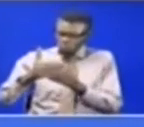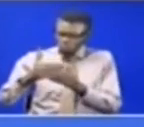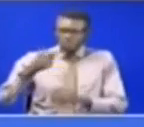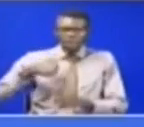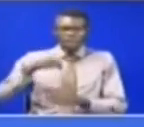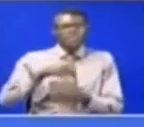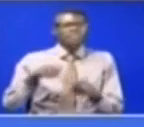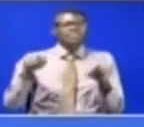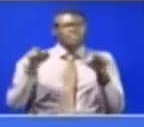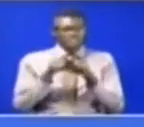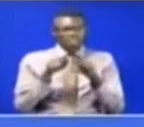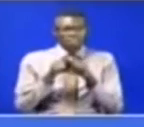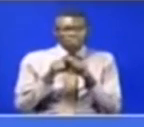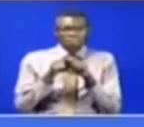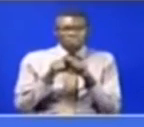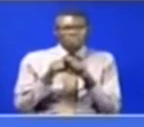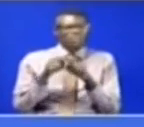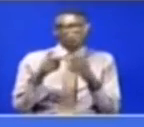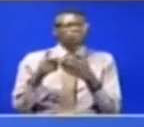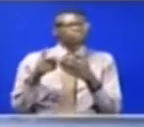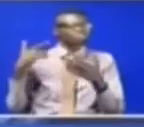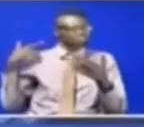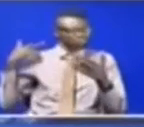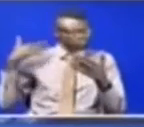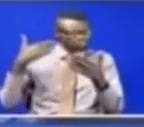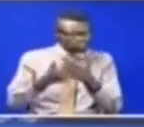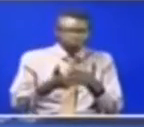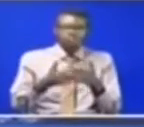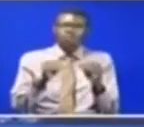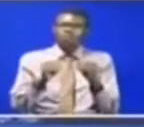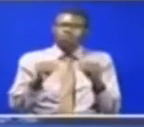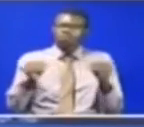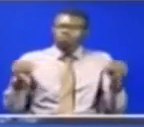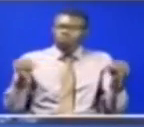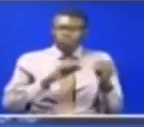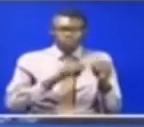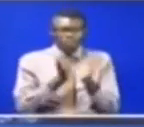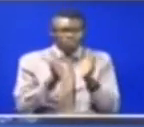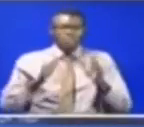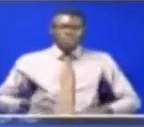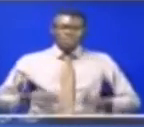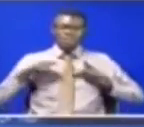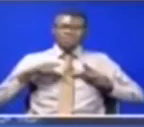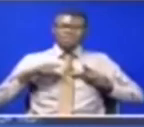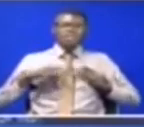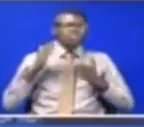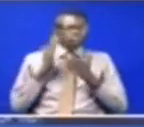my long time in public life,